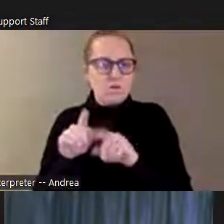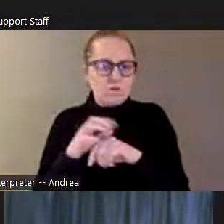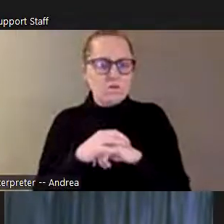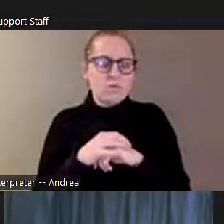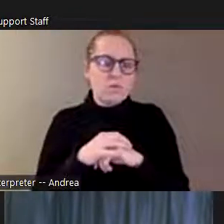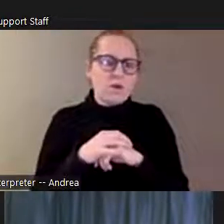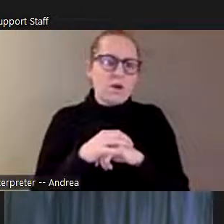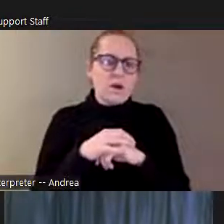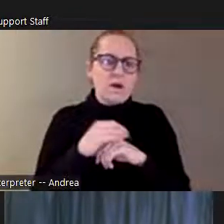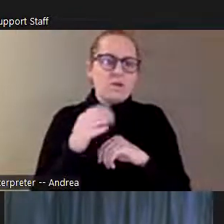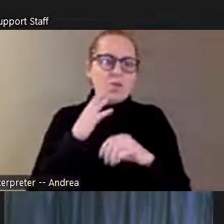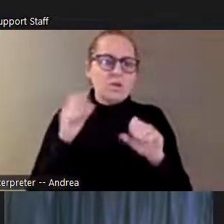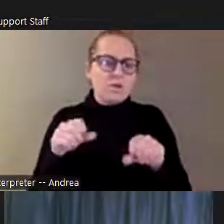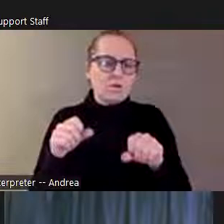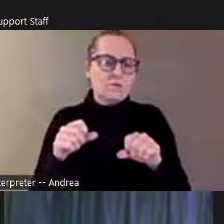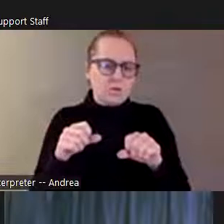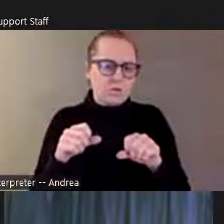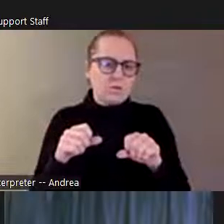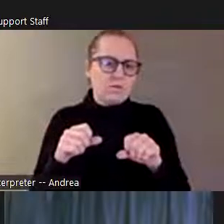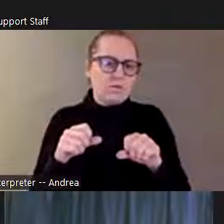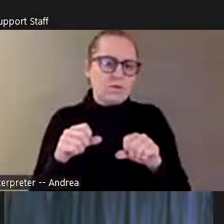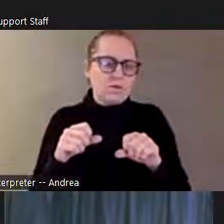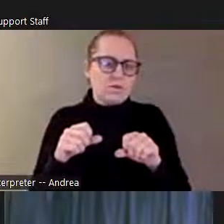the possibilities of things. So